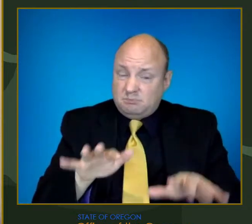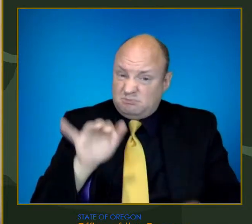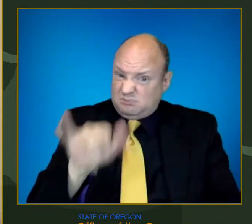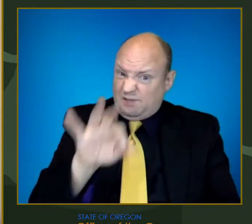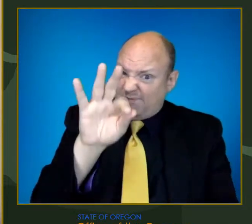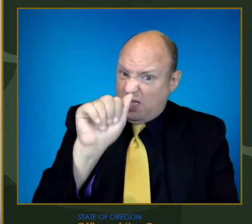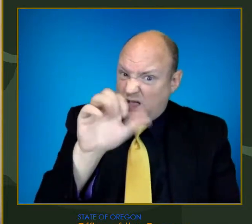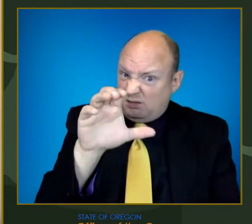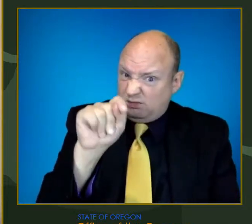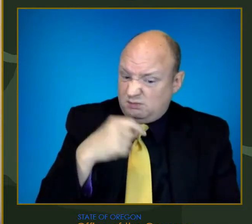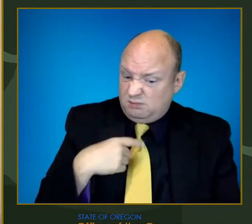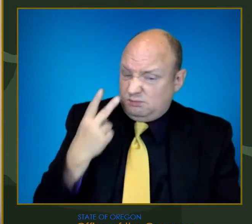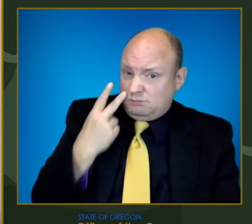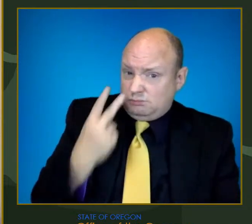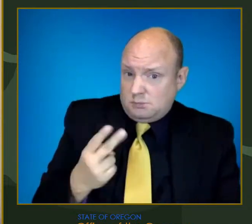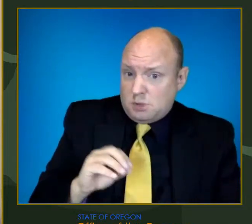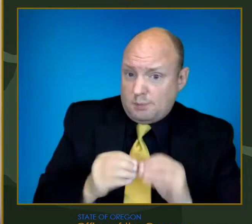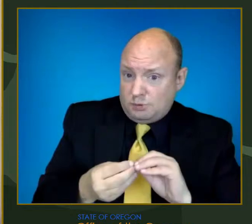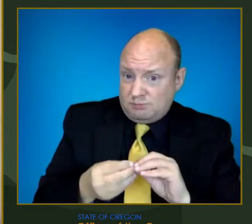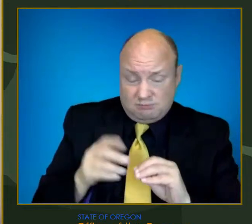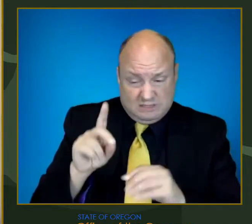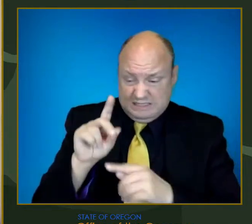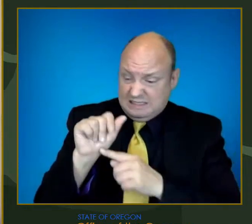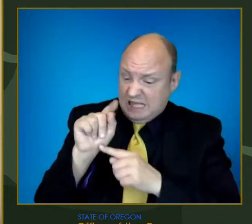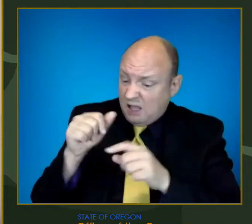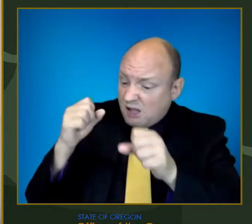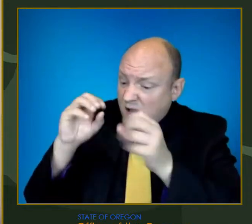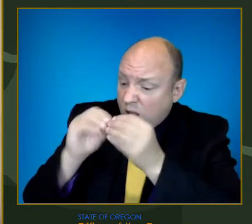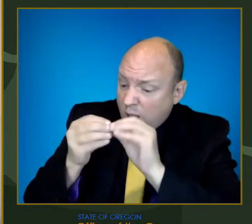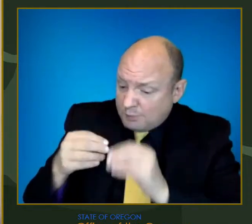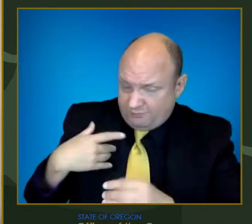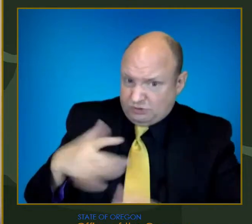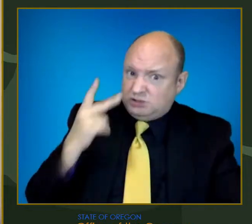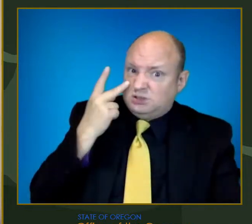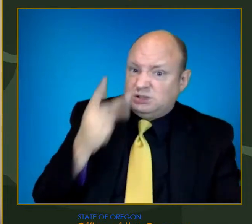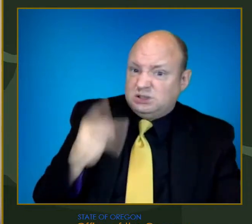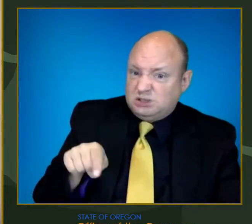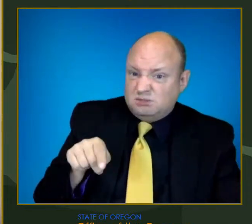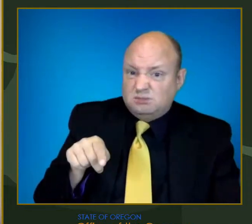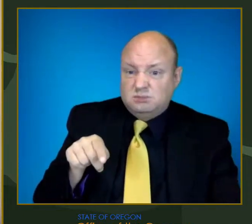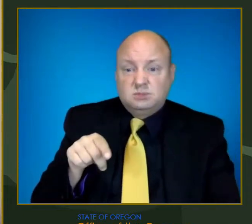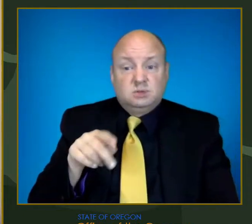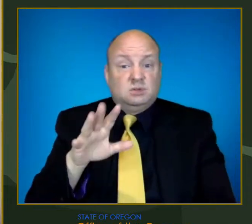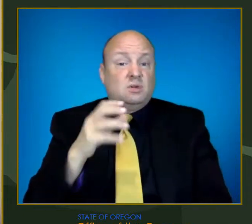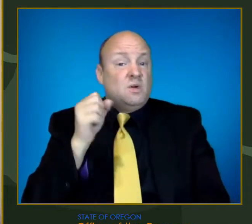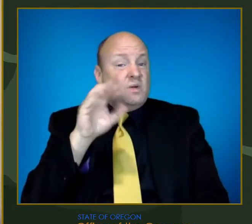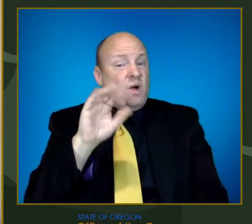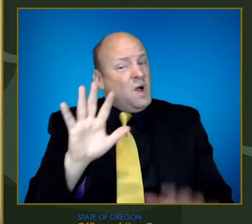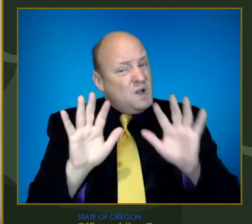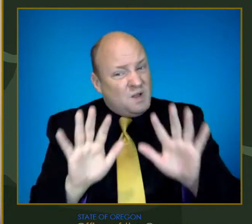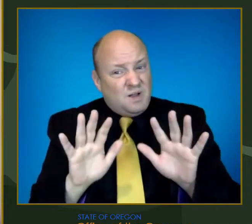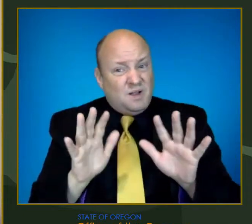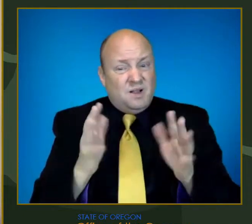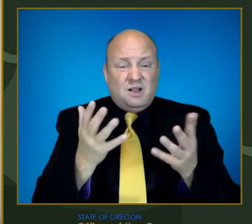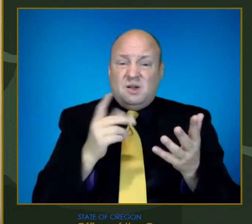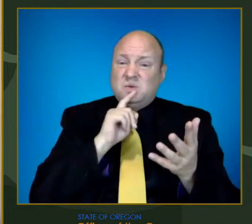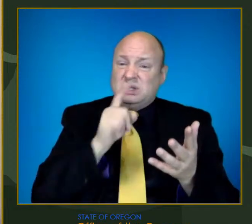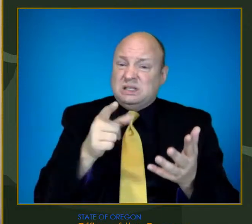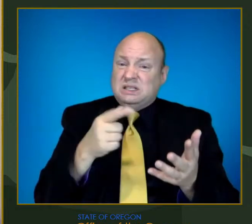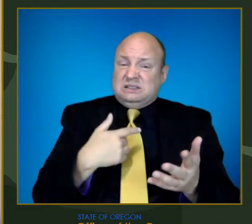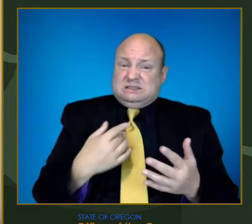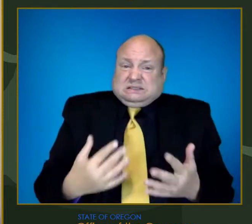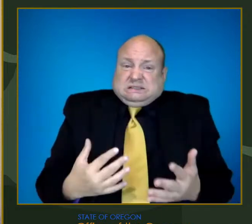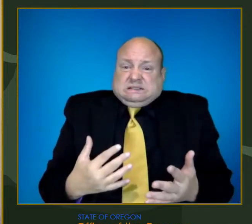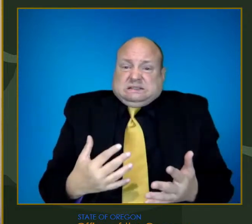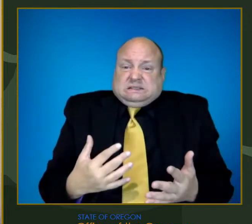science to date. I shudder to think about what the pandemic landscape might look like today without the availability of